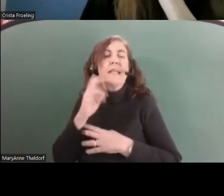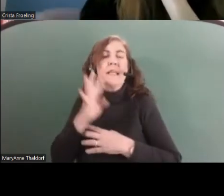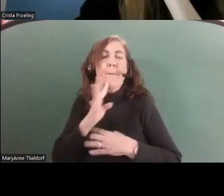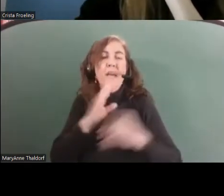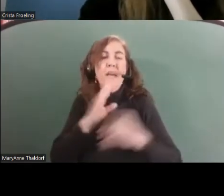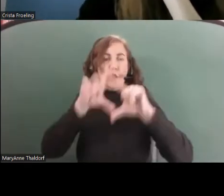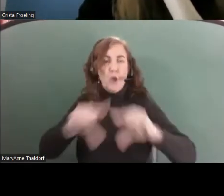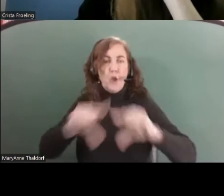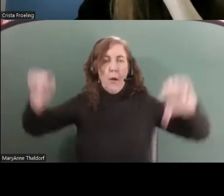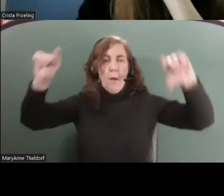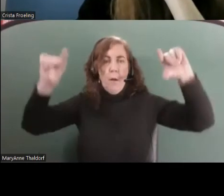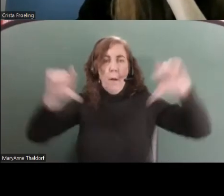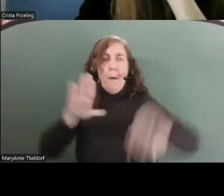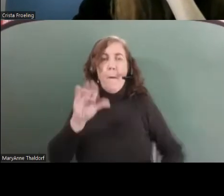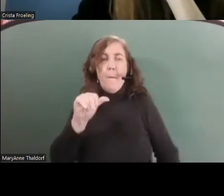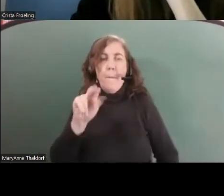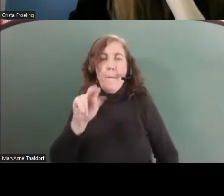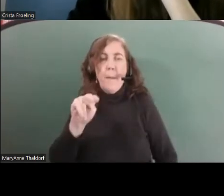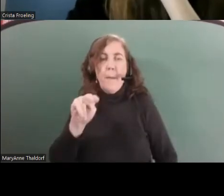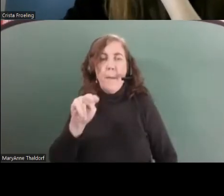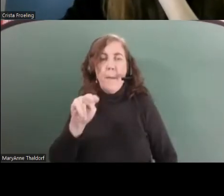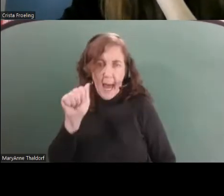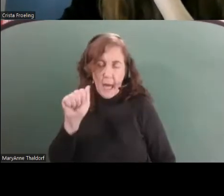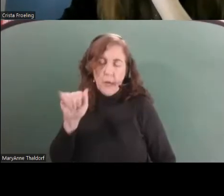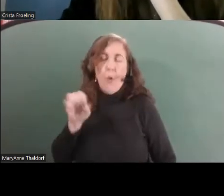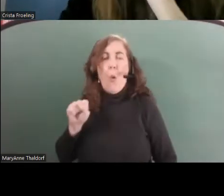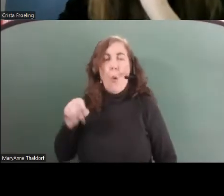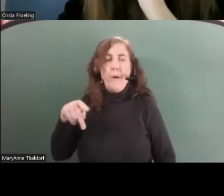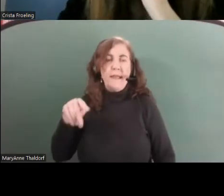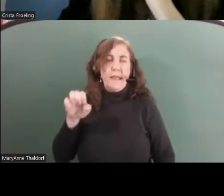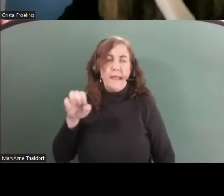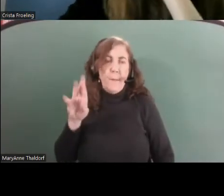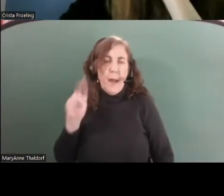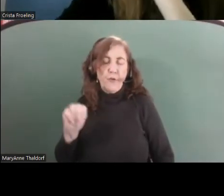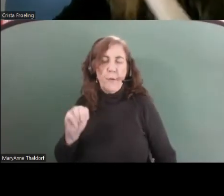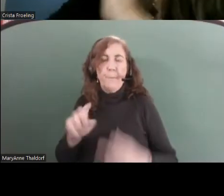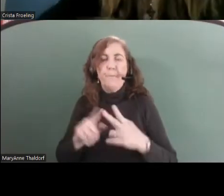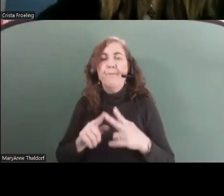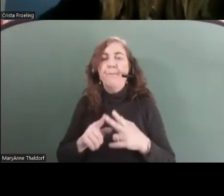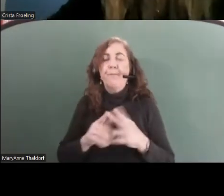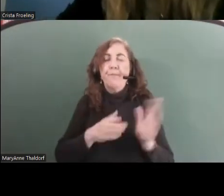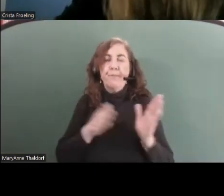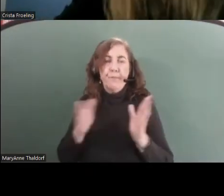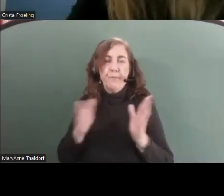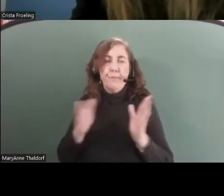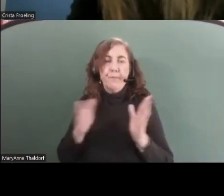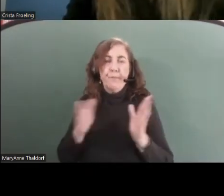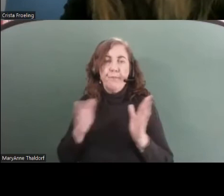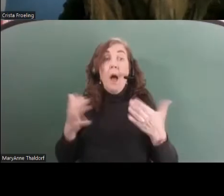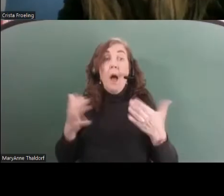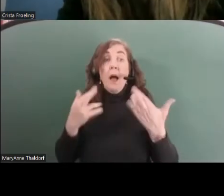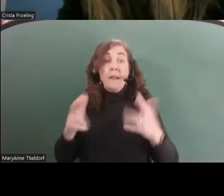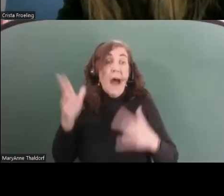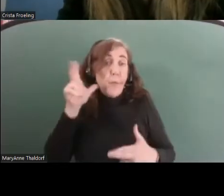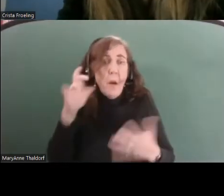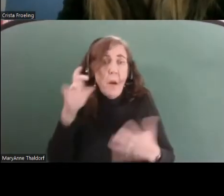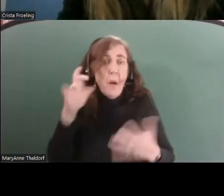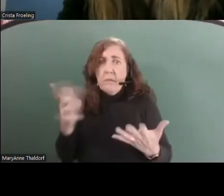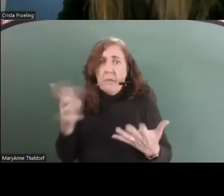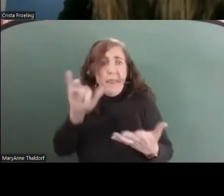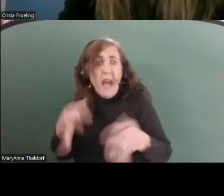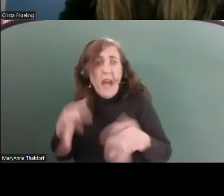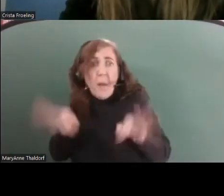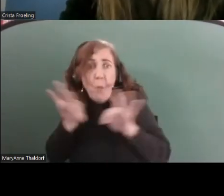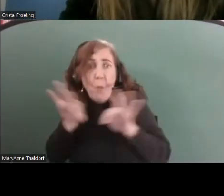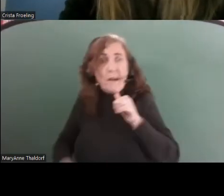How important is classroom listening? So when you're in kids in